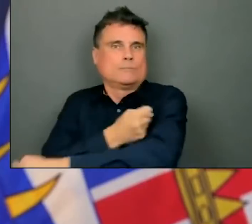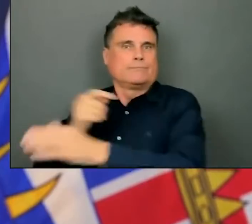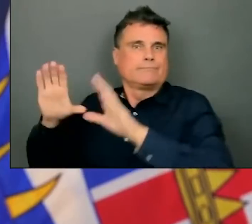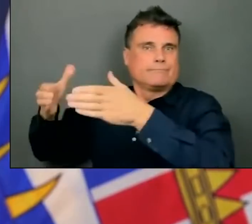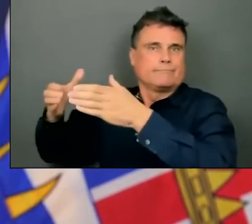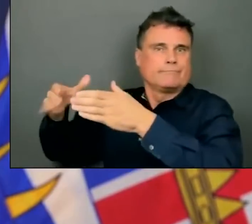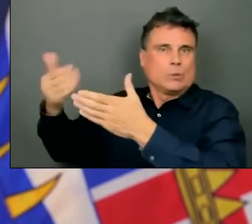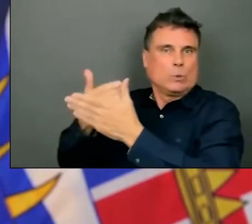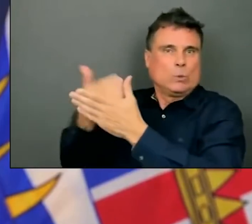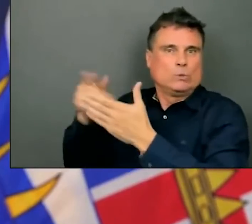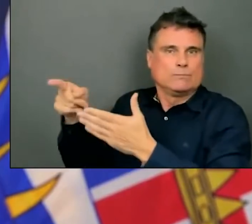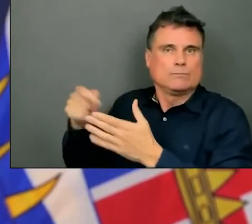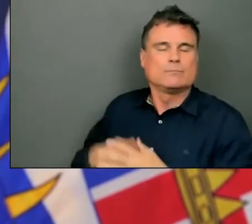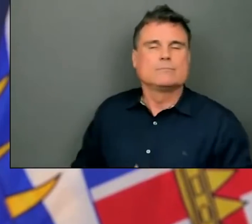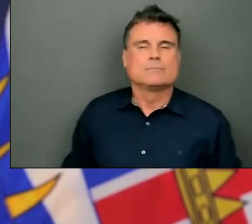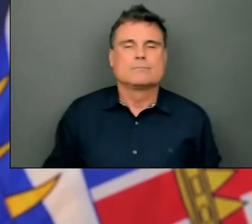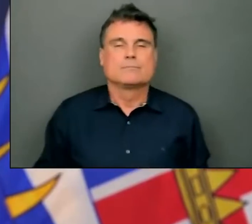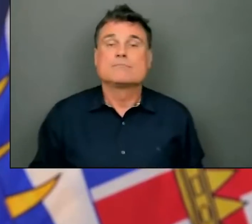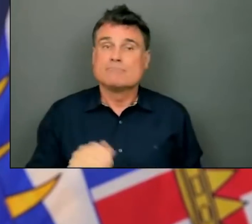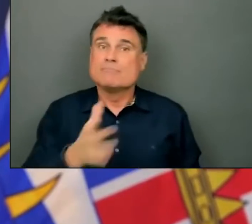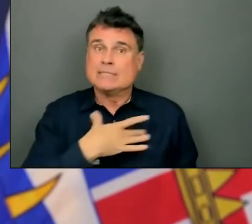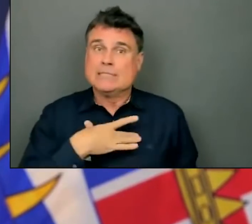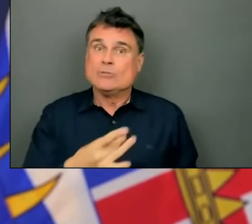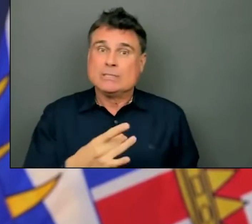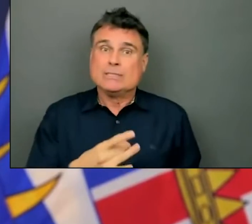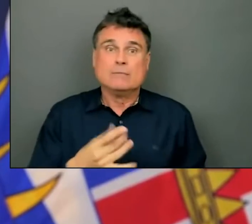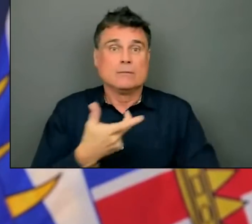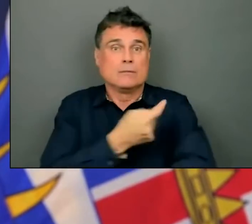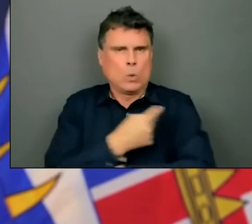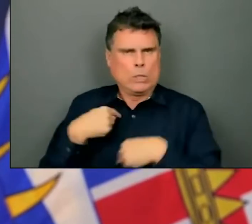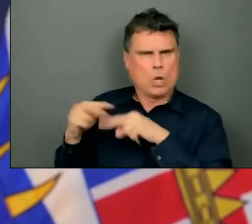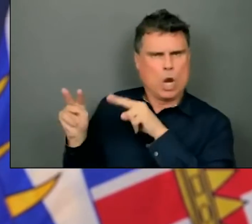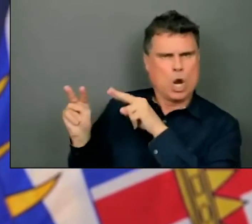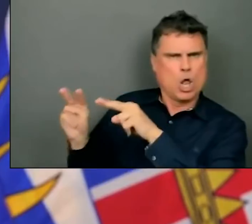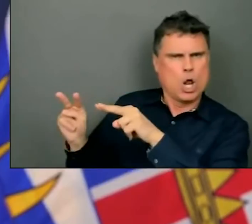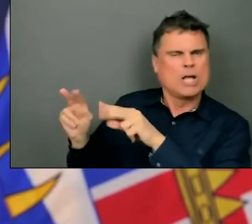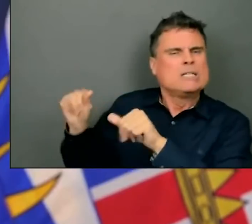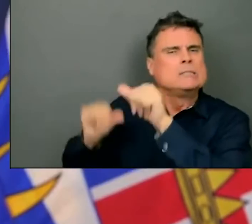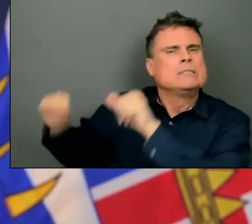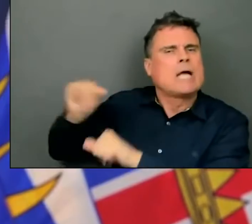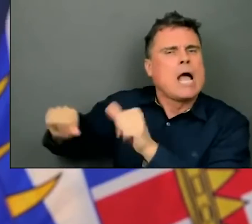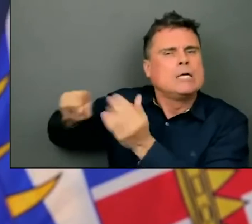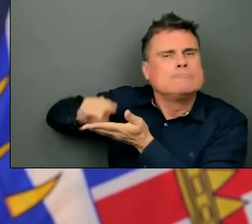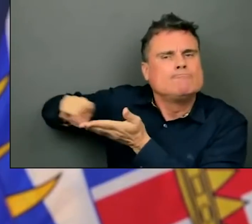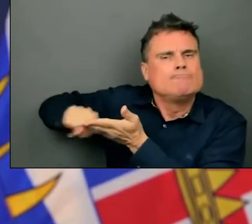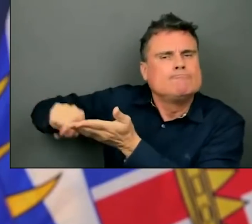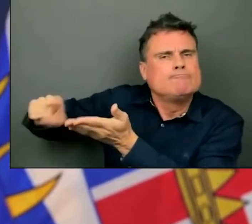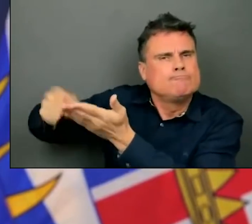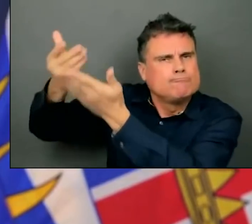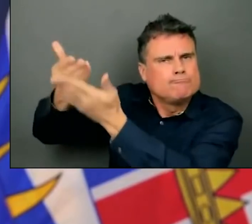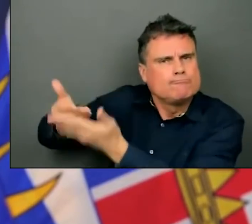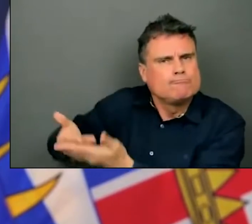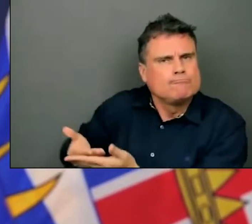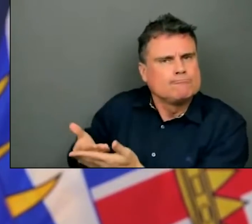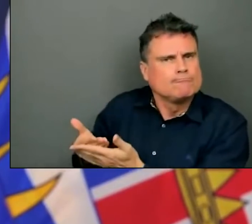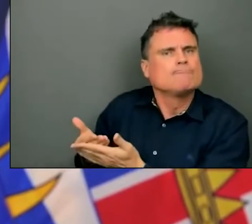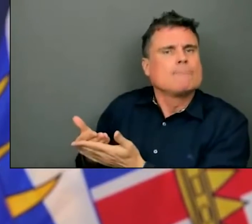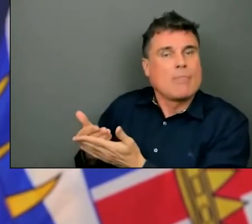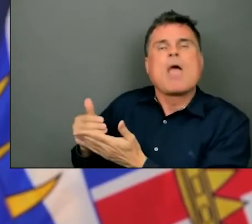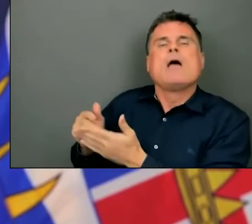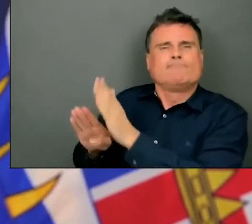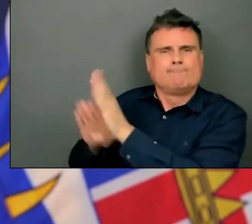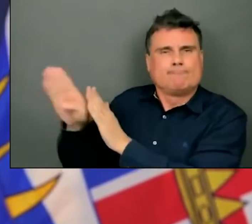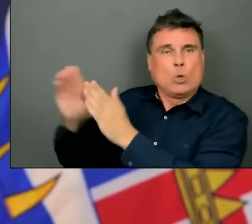interesting vaccine. It's one we've been watching for some time, and it's no